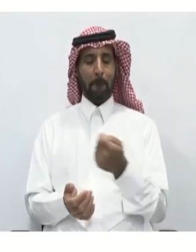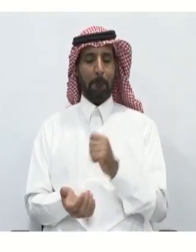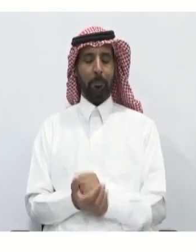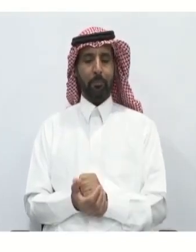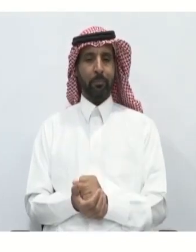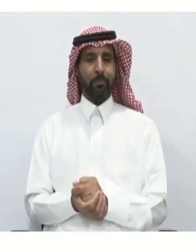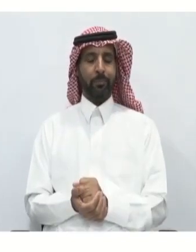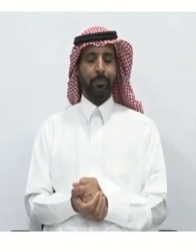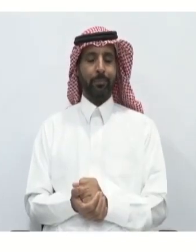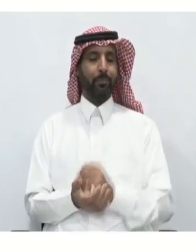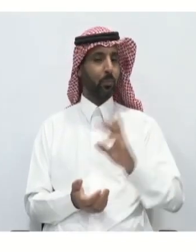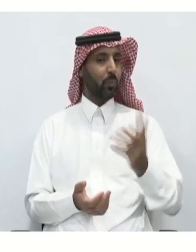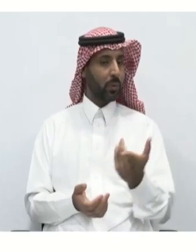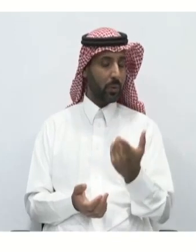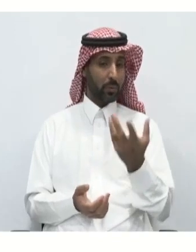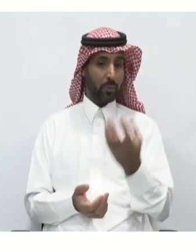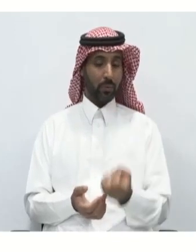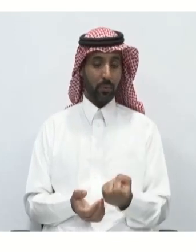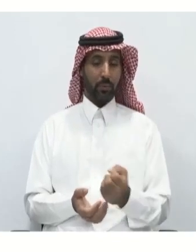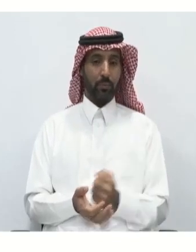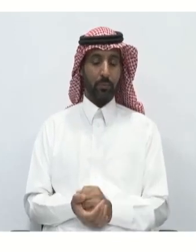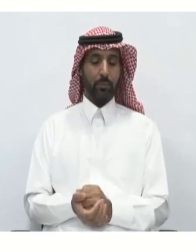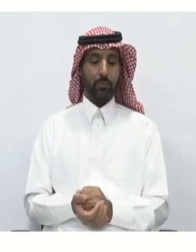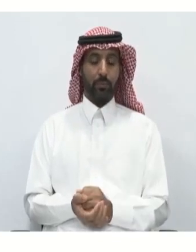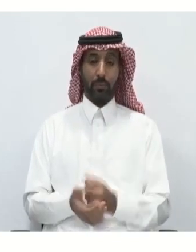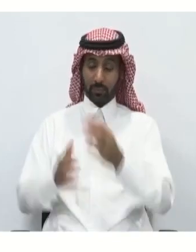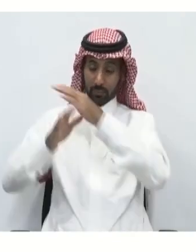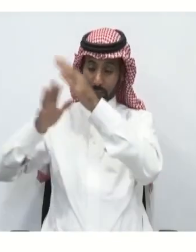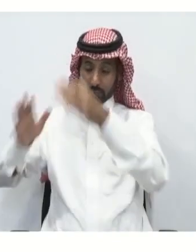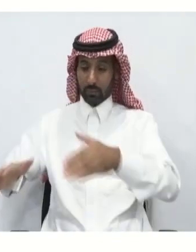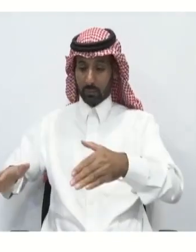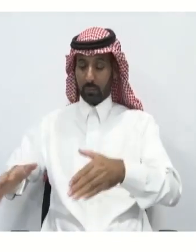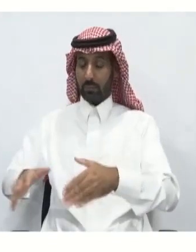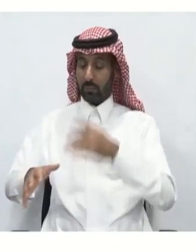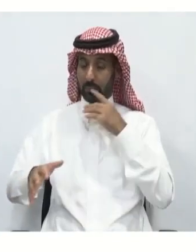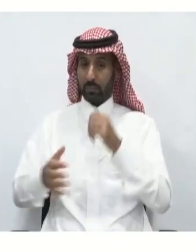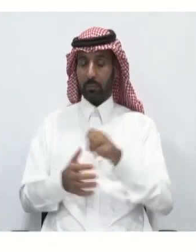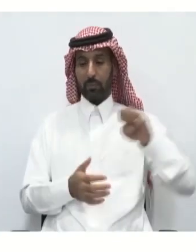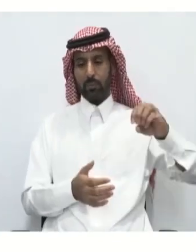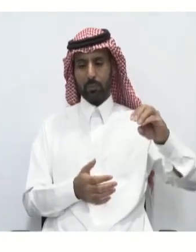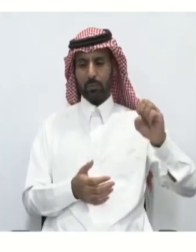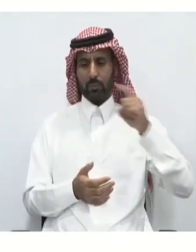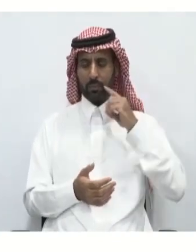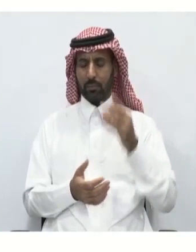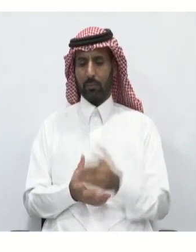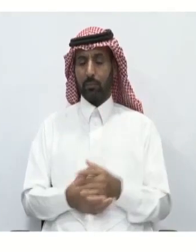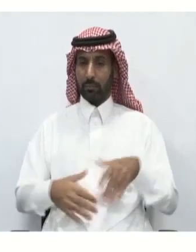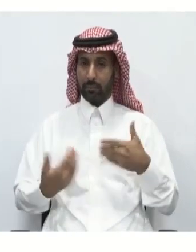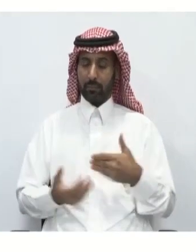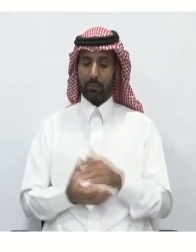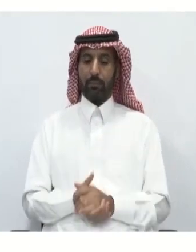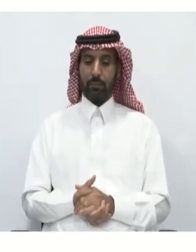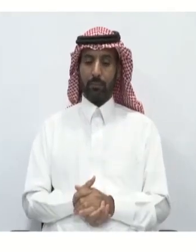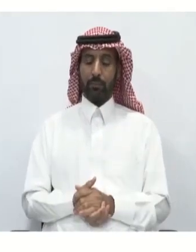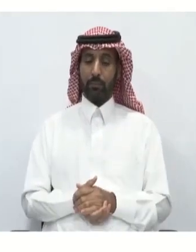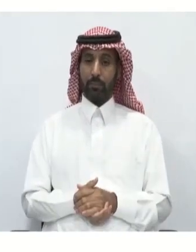course. What kind of vacation is he on? A camping vacation, ecotourism vacation, luxury vacation,